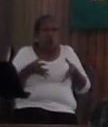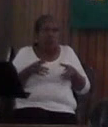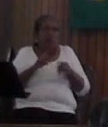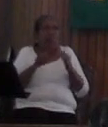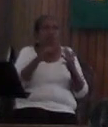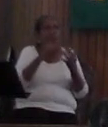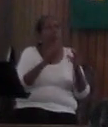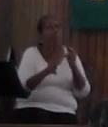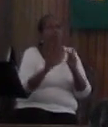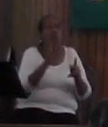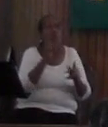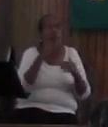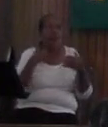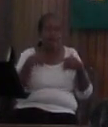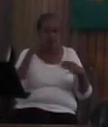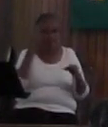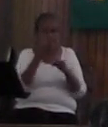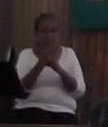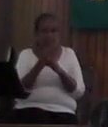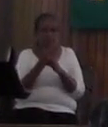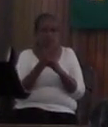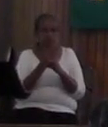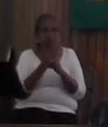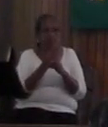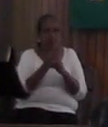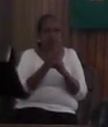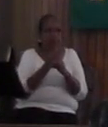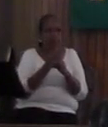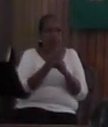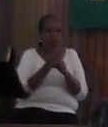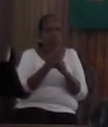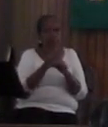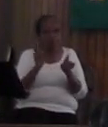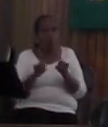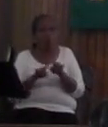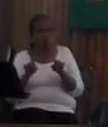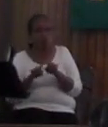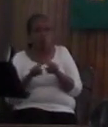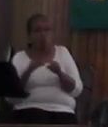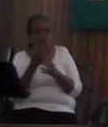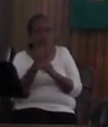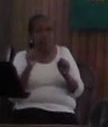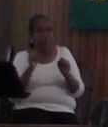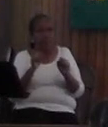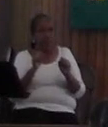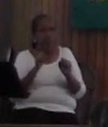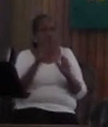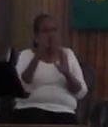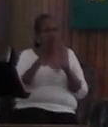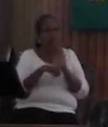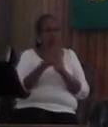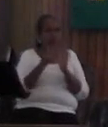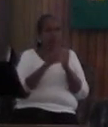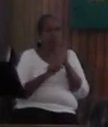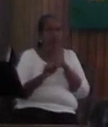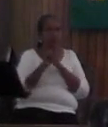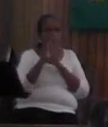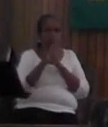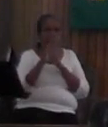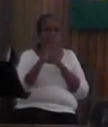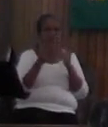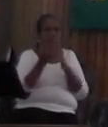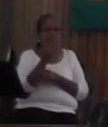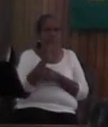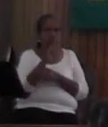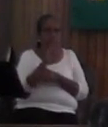those who have faith and so are saved. This is Hebrews chapter 10, verses 35 through